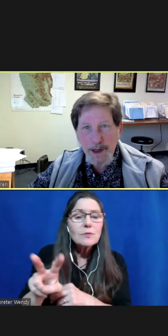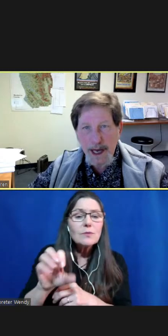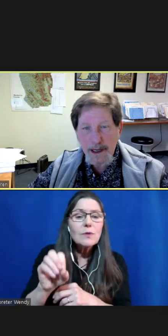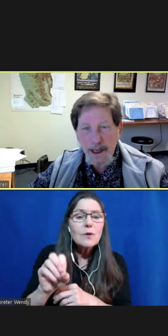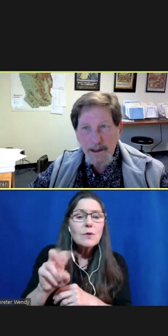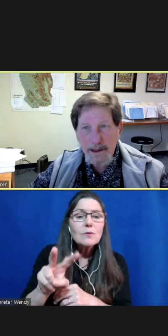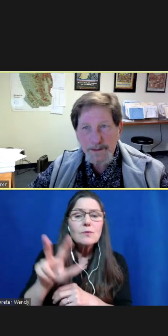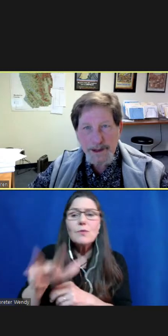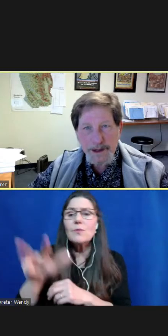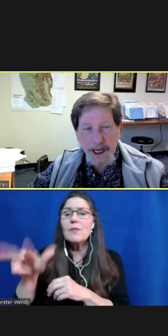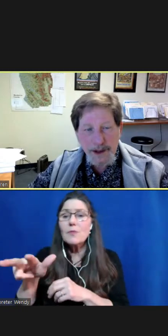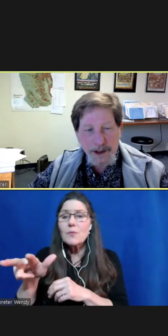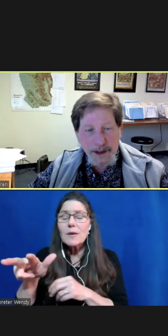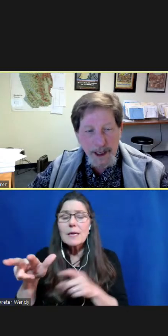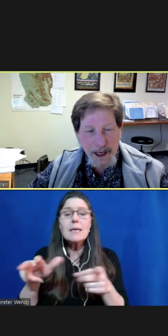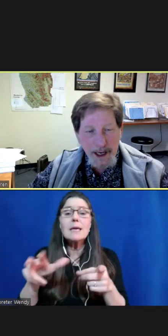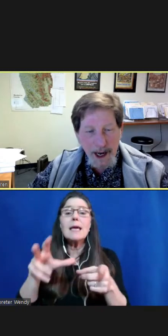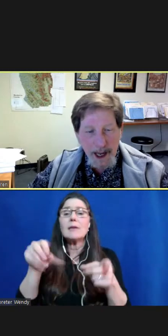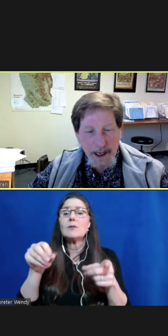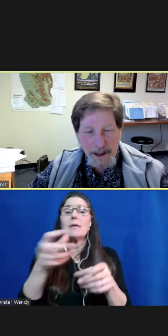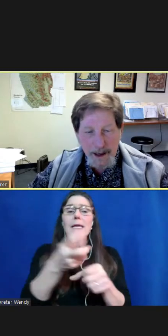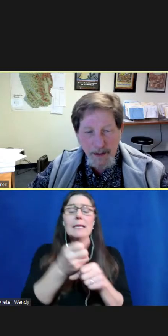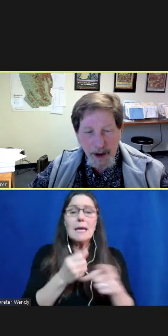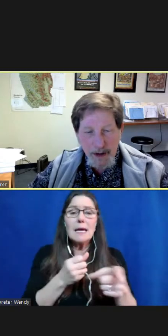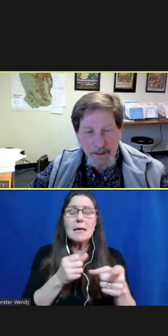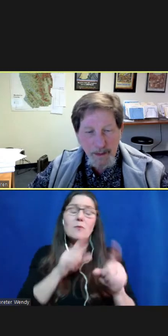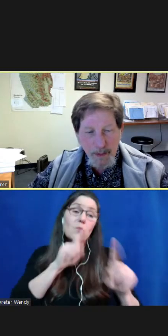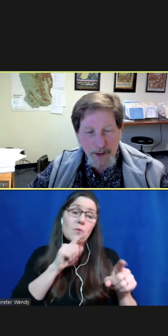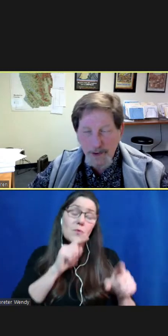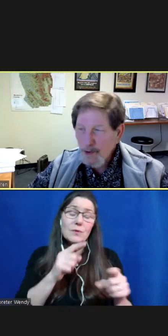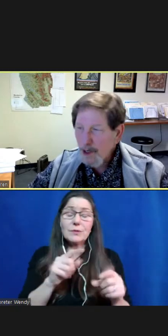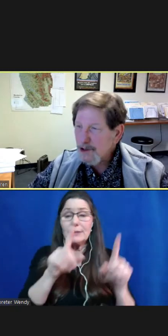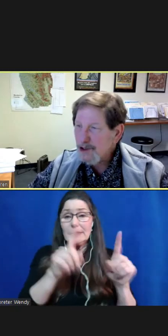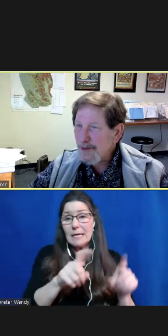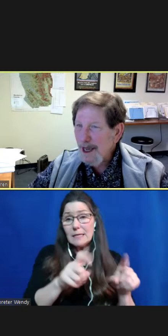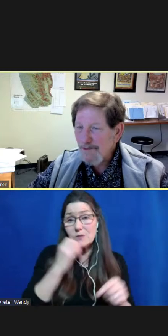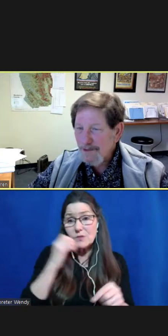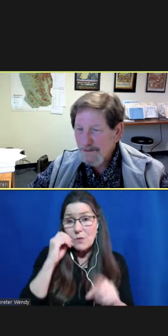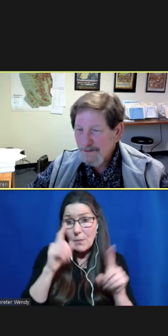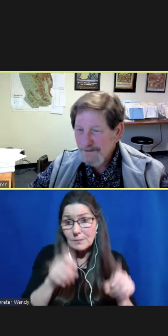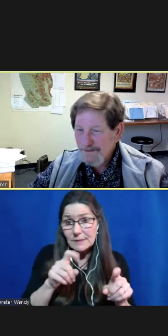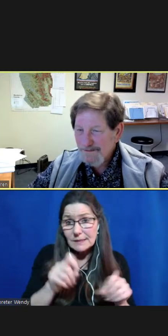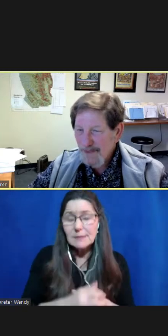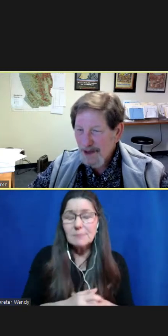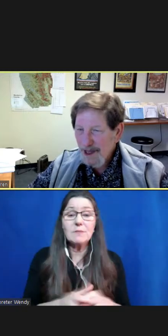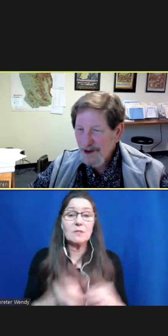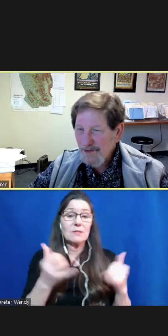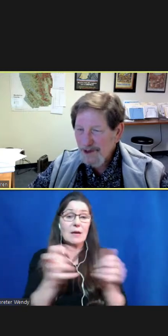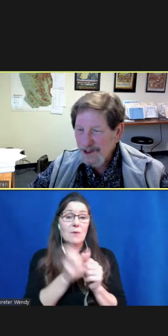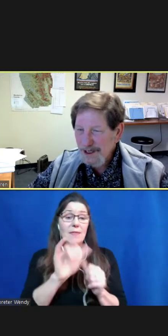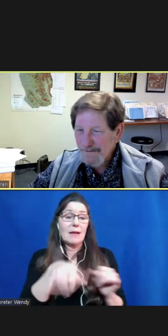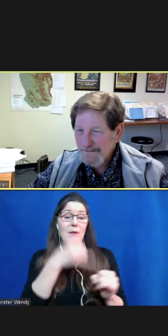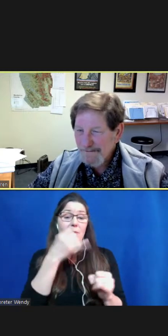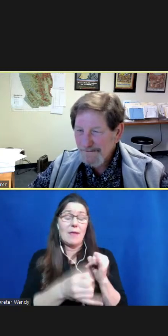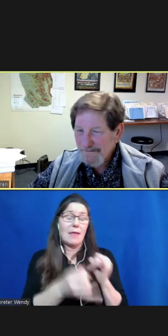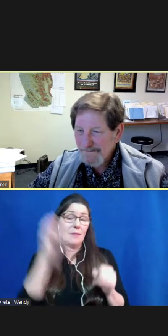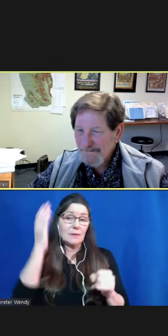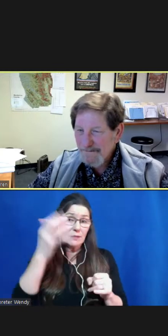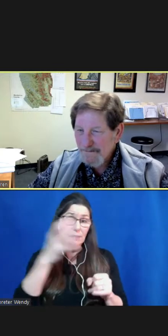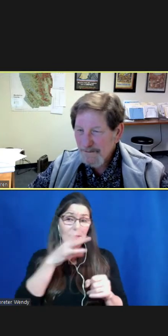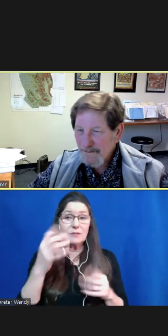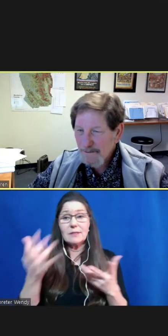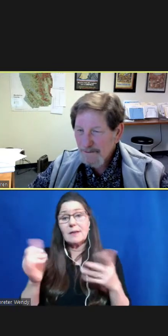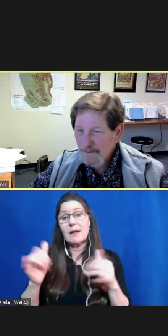1-800-232-0233. And with that, I'll end this presentation and welcome whatever questions you may have. Thank you for listening.